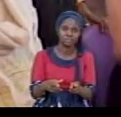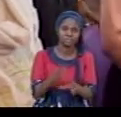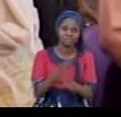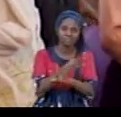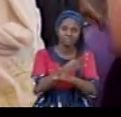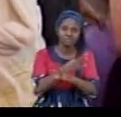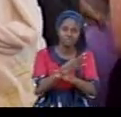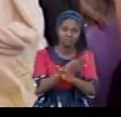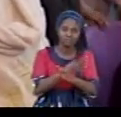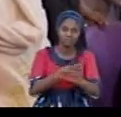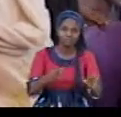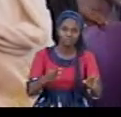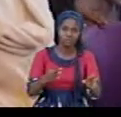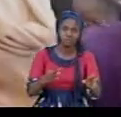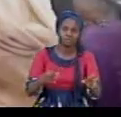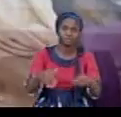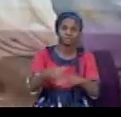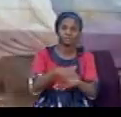Freedom.